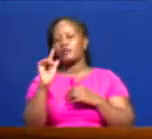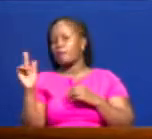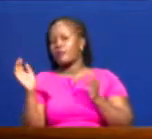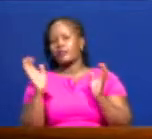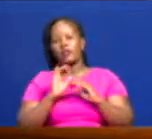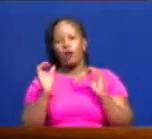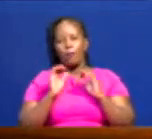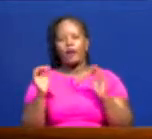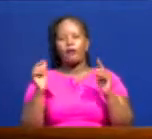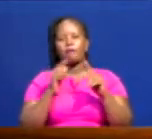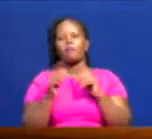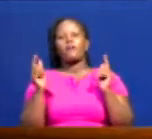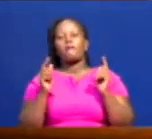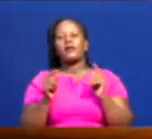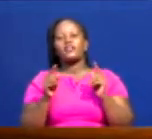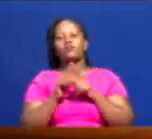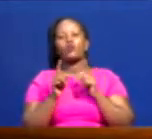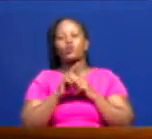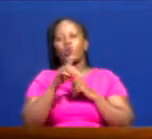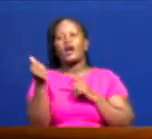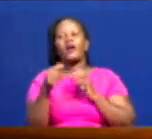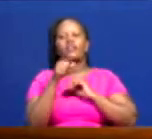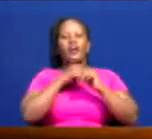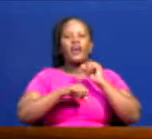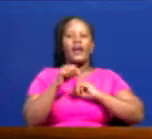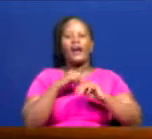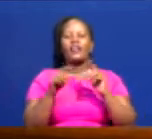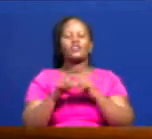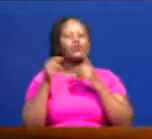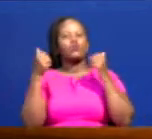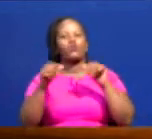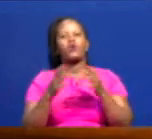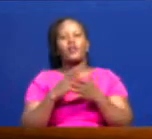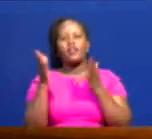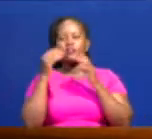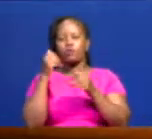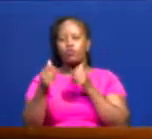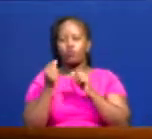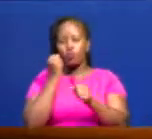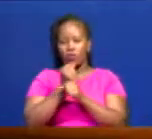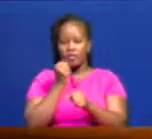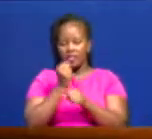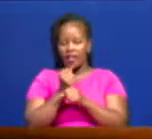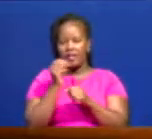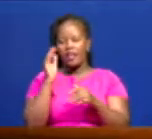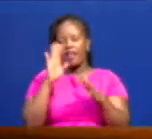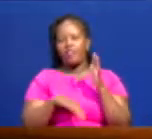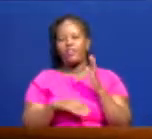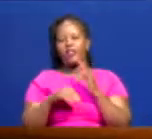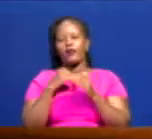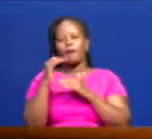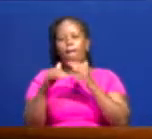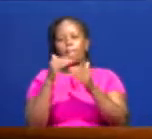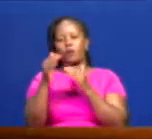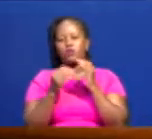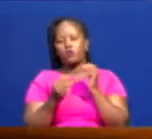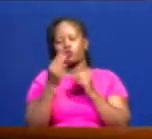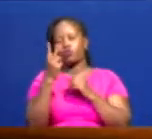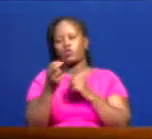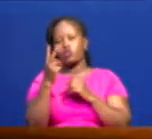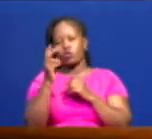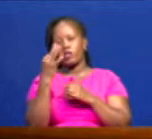estimates, the Appropriation Act, and anything that was done under the budget process in the 2023-2024 budget